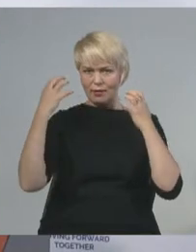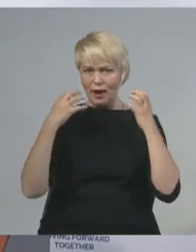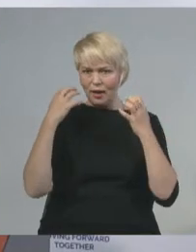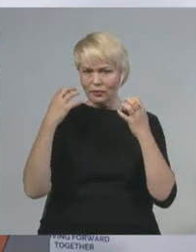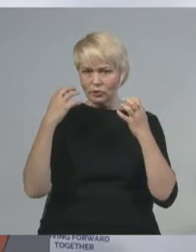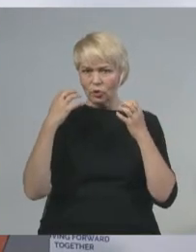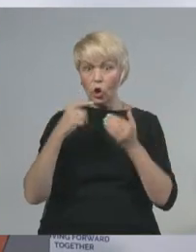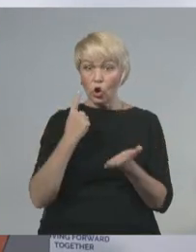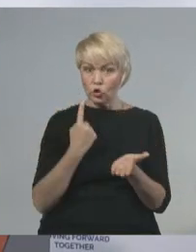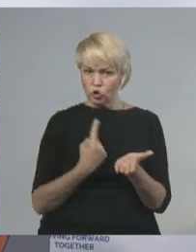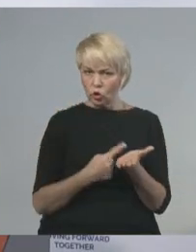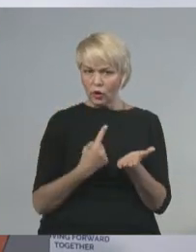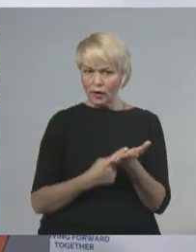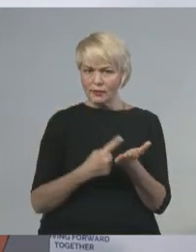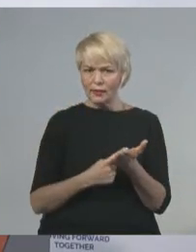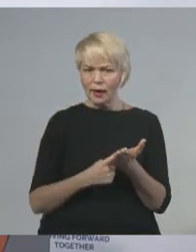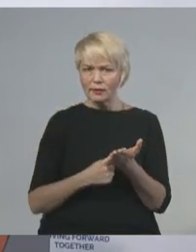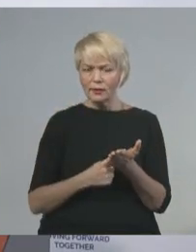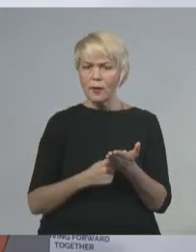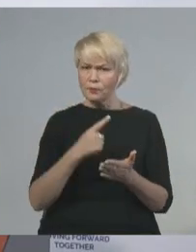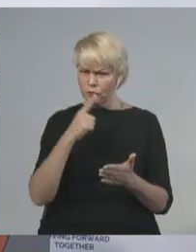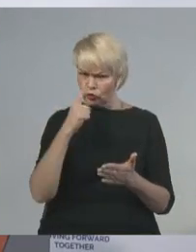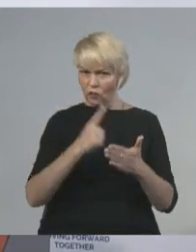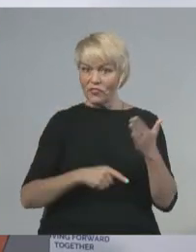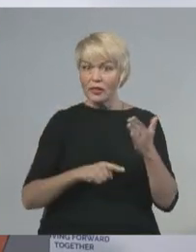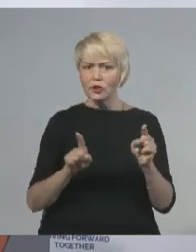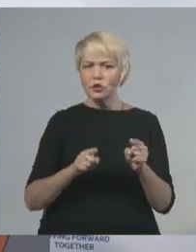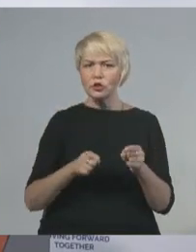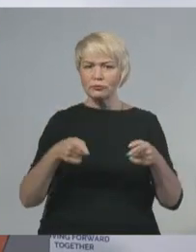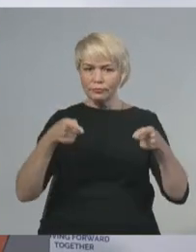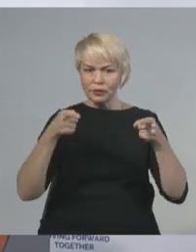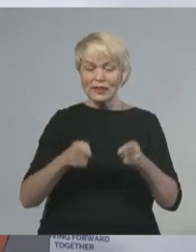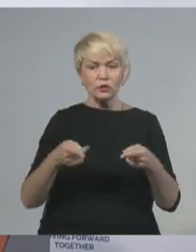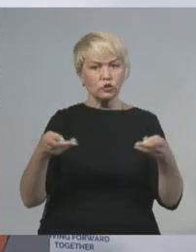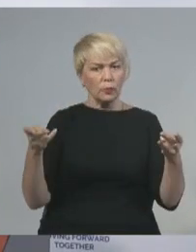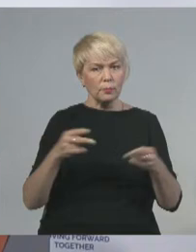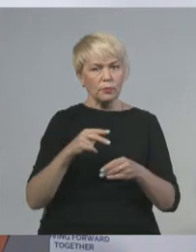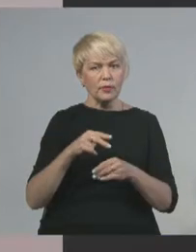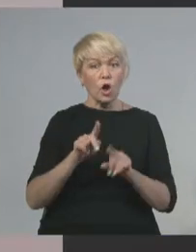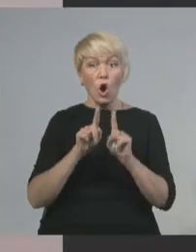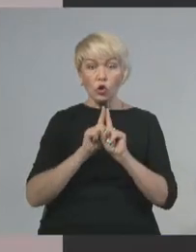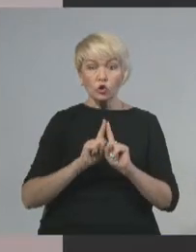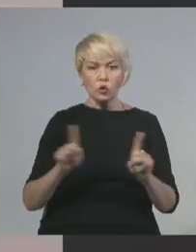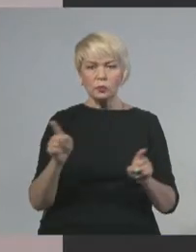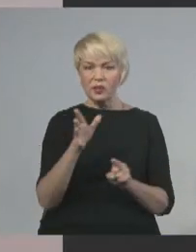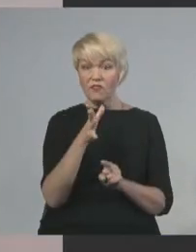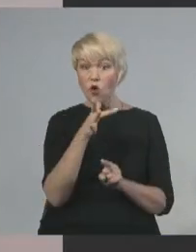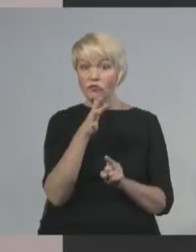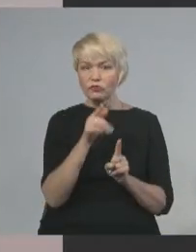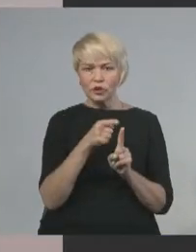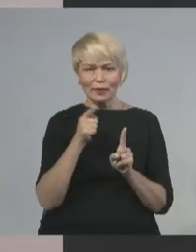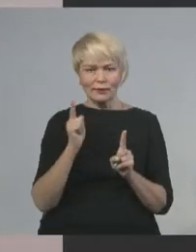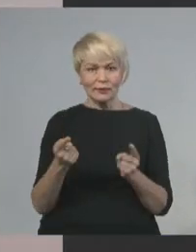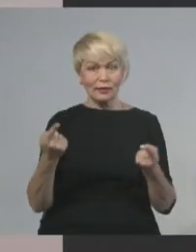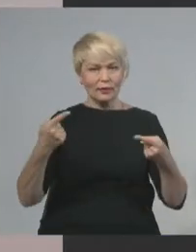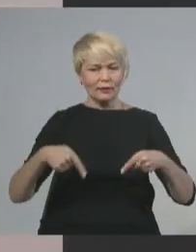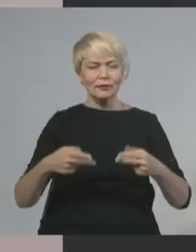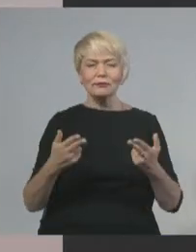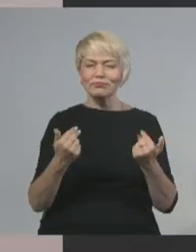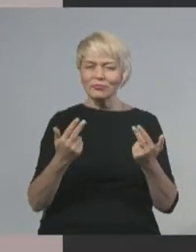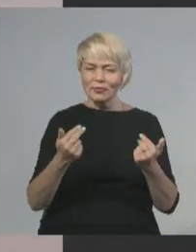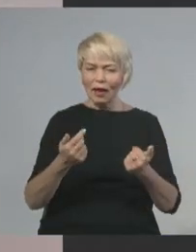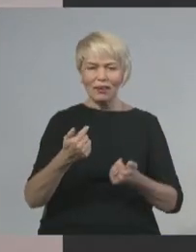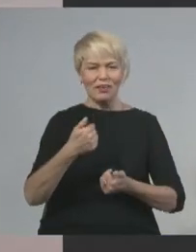that they are really needed during the times of crisis yeah i think that one thing that is important to